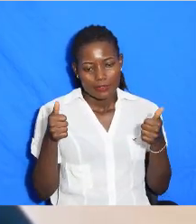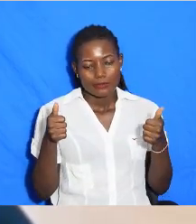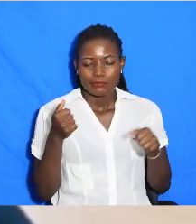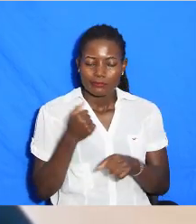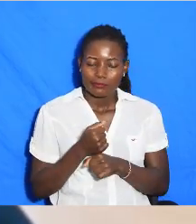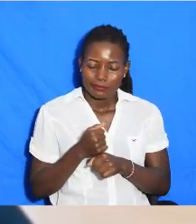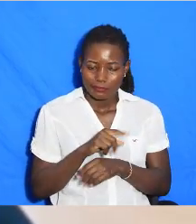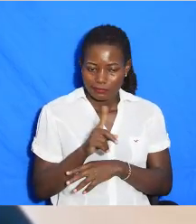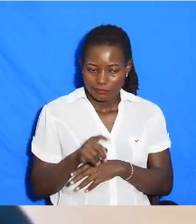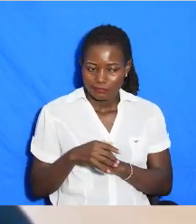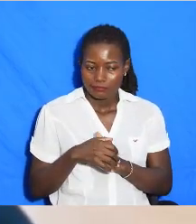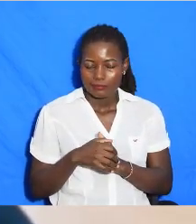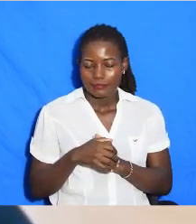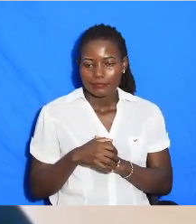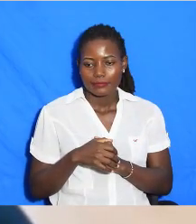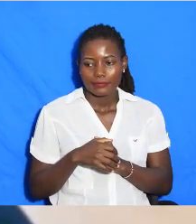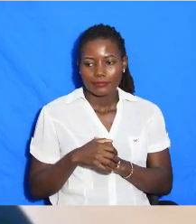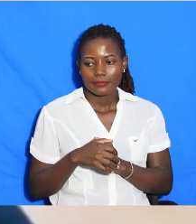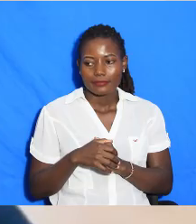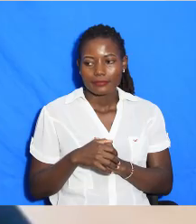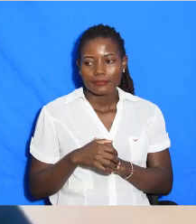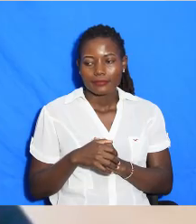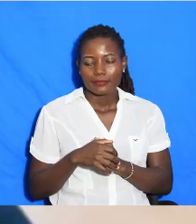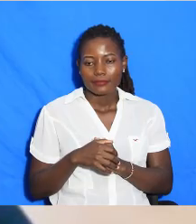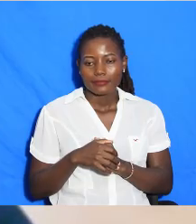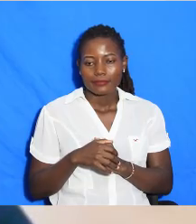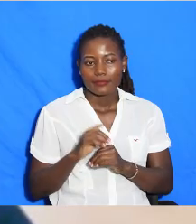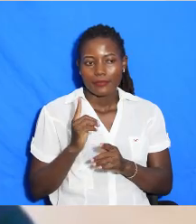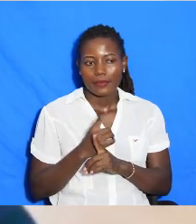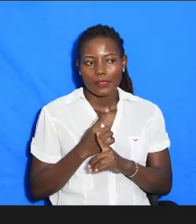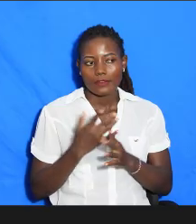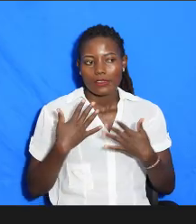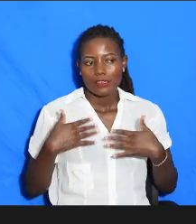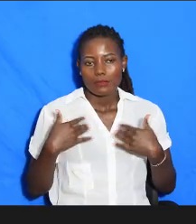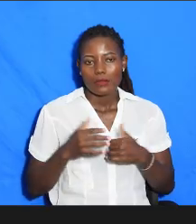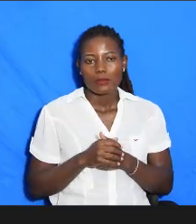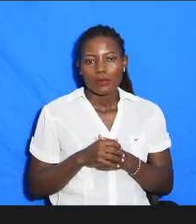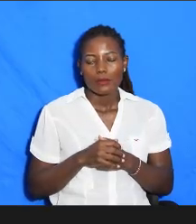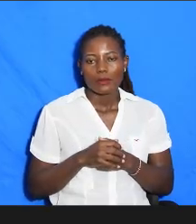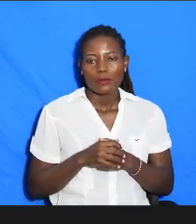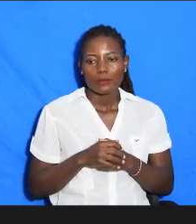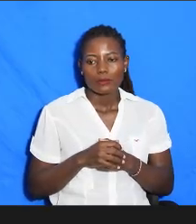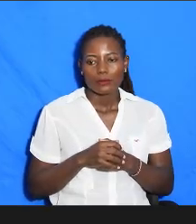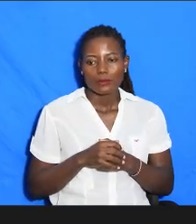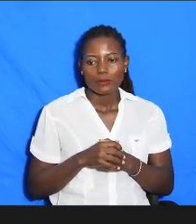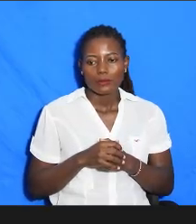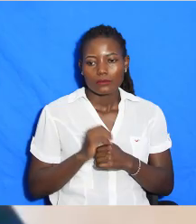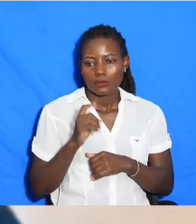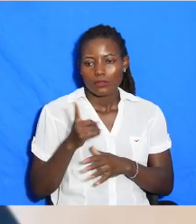Do you, okay, like different people respond differently. You could Yes.